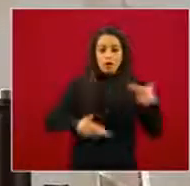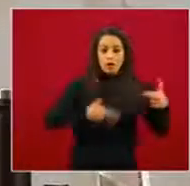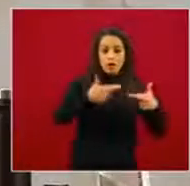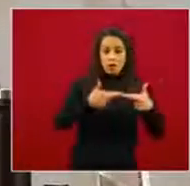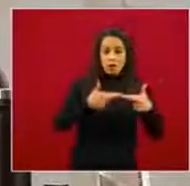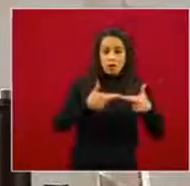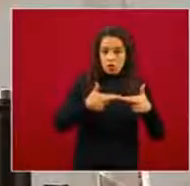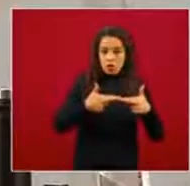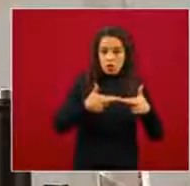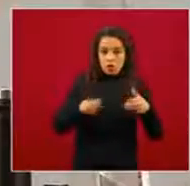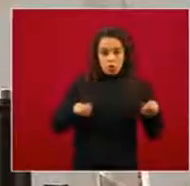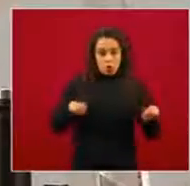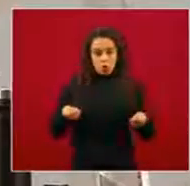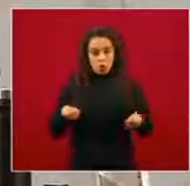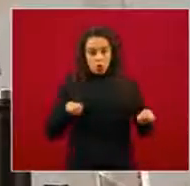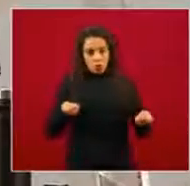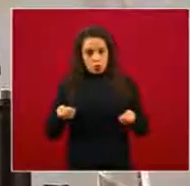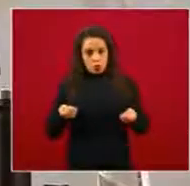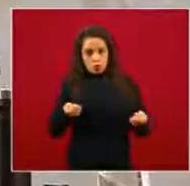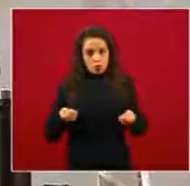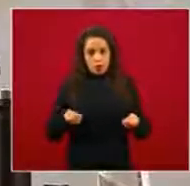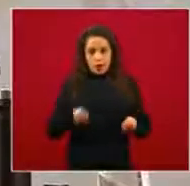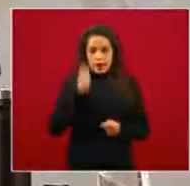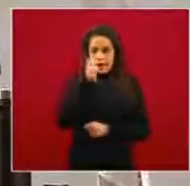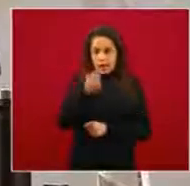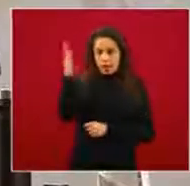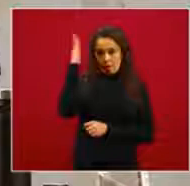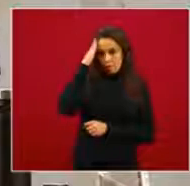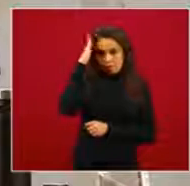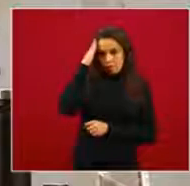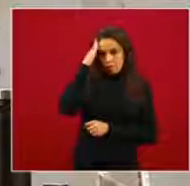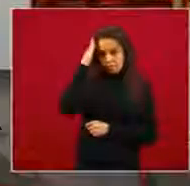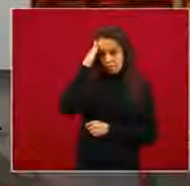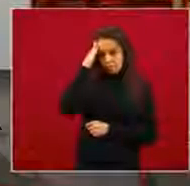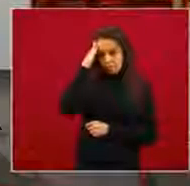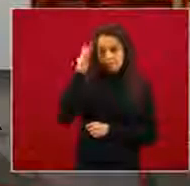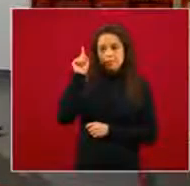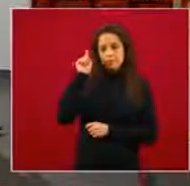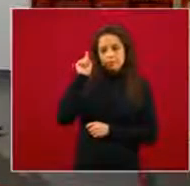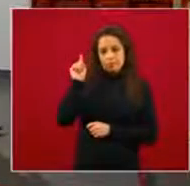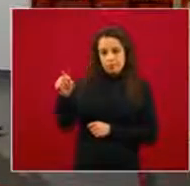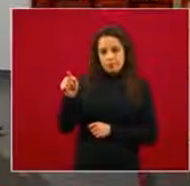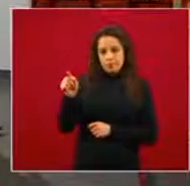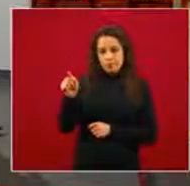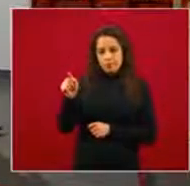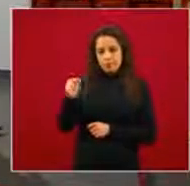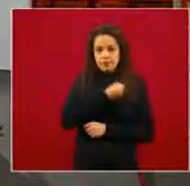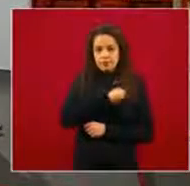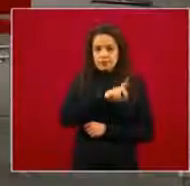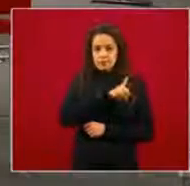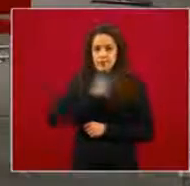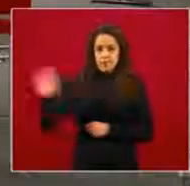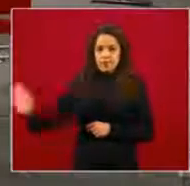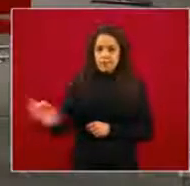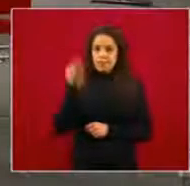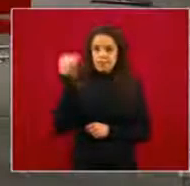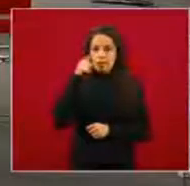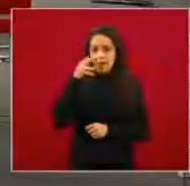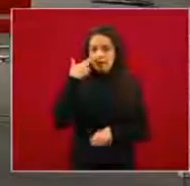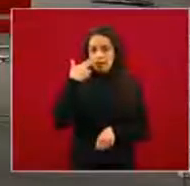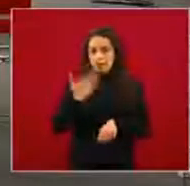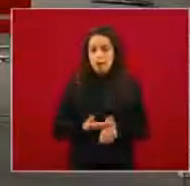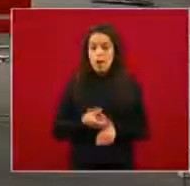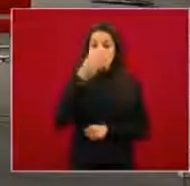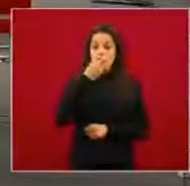a regional management clearly supervised for the National Health